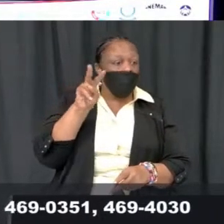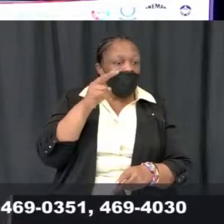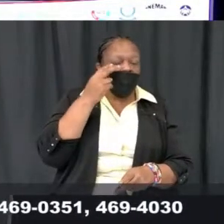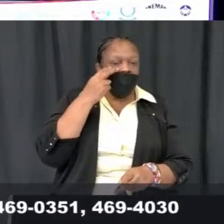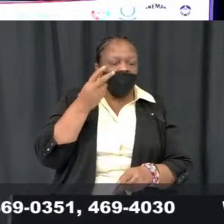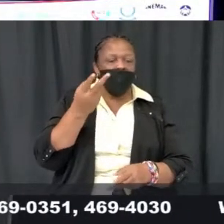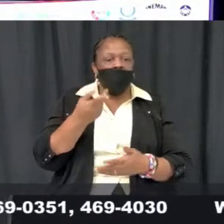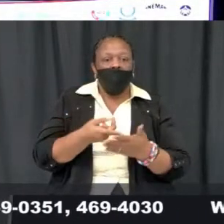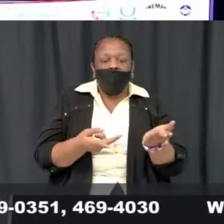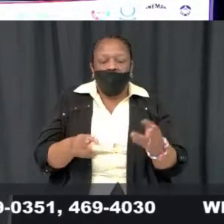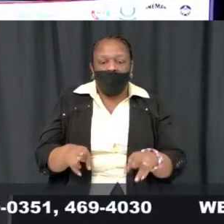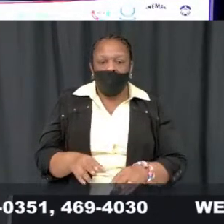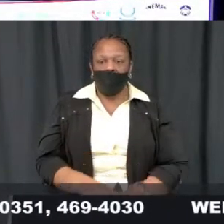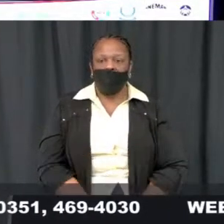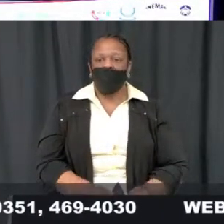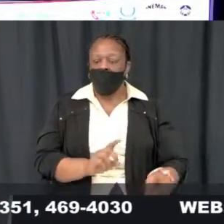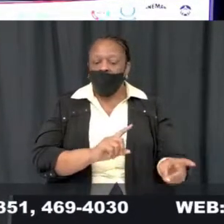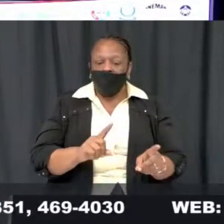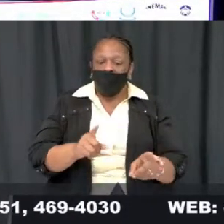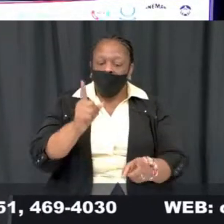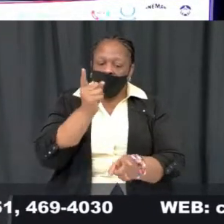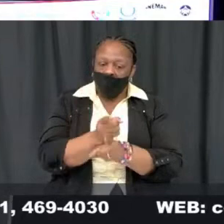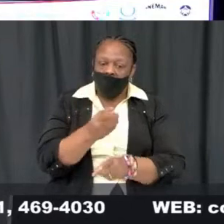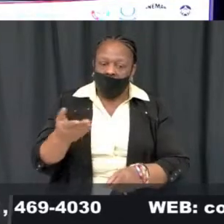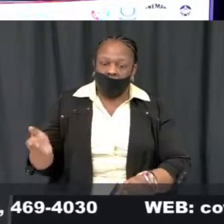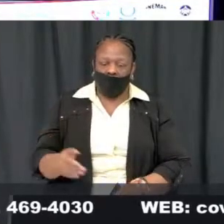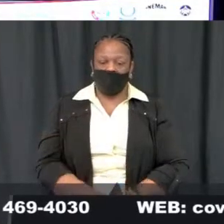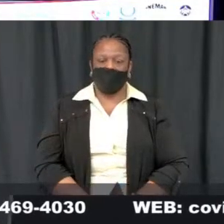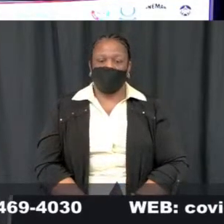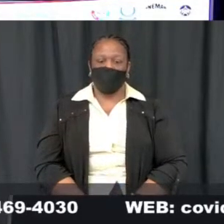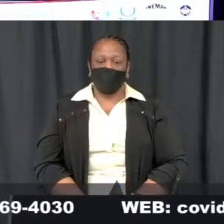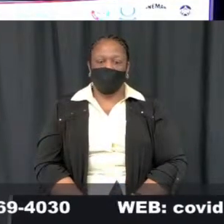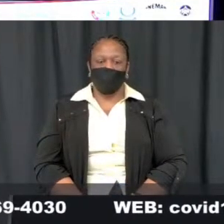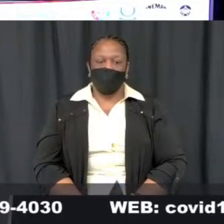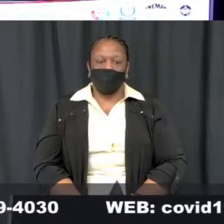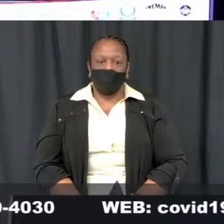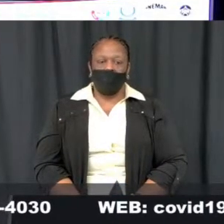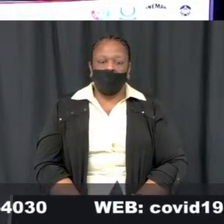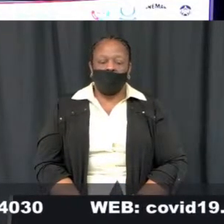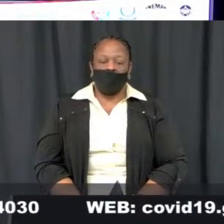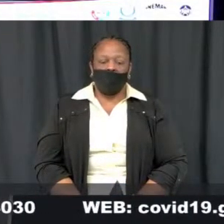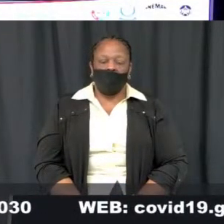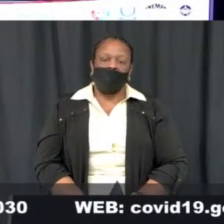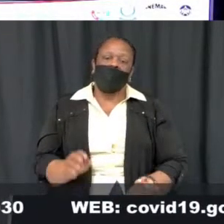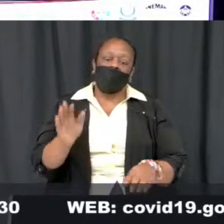I also have to acknowledge the other members of the team. You have Ms. Raquel Brown,